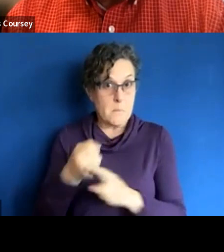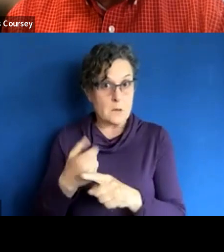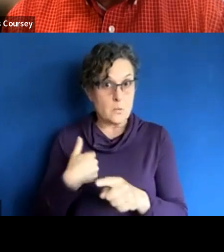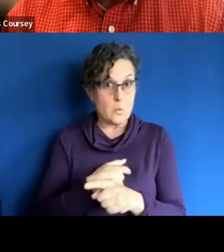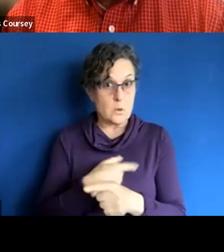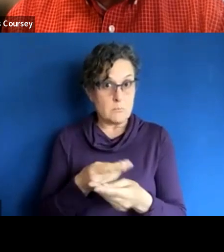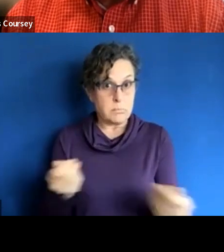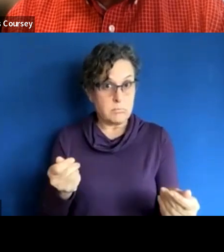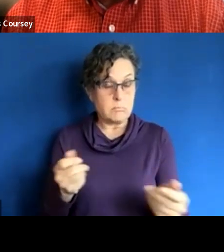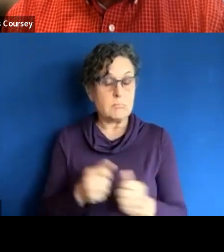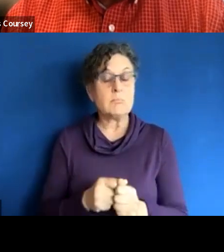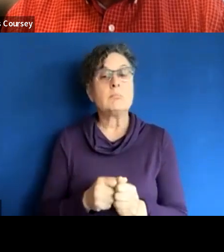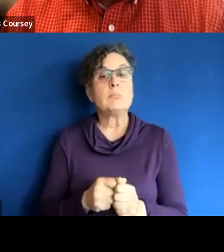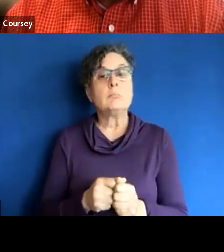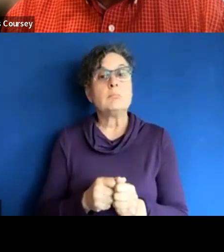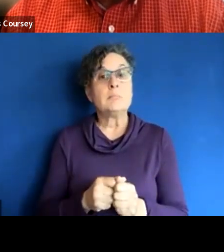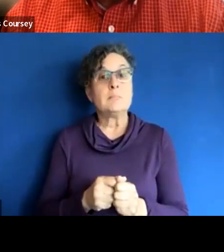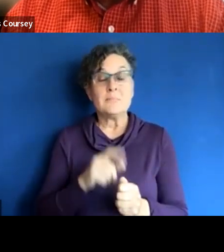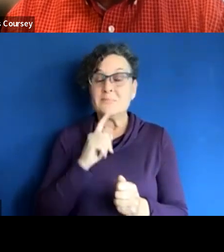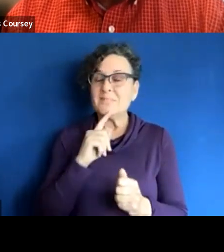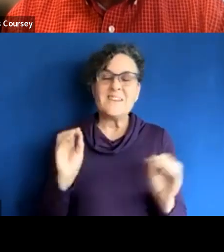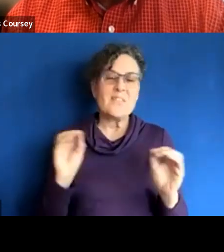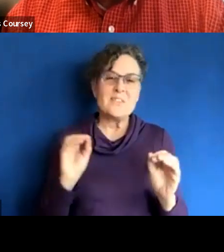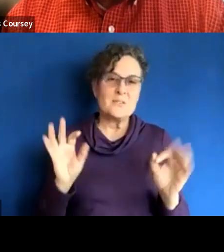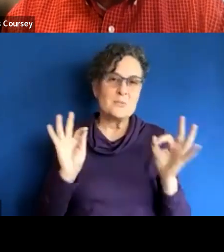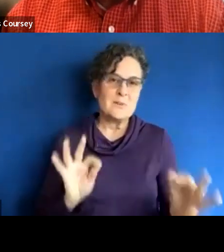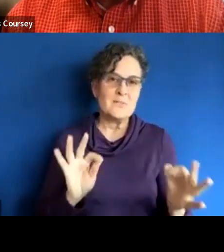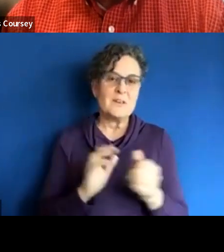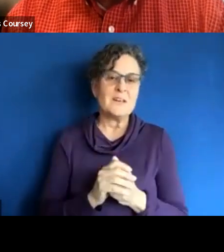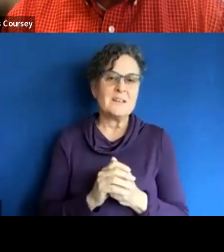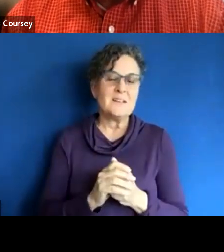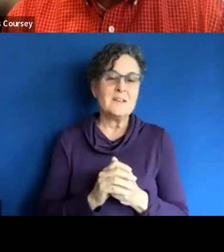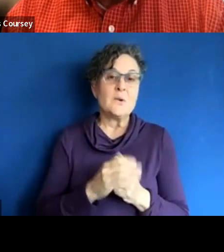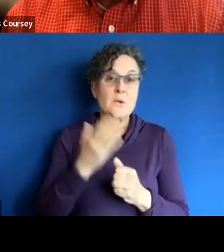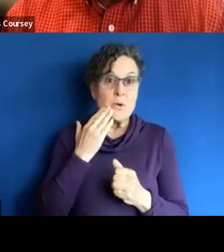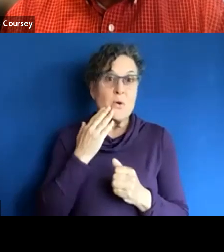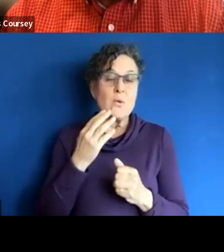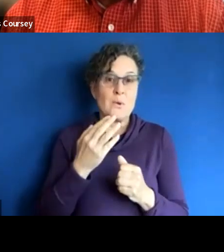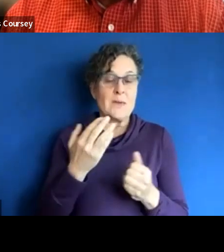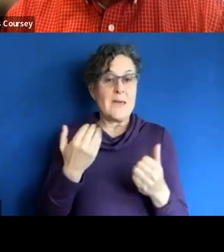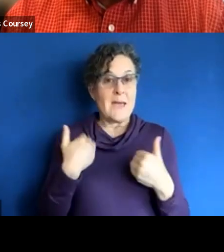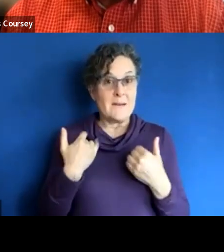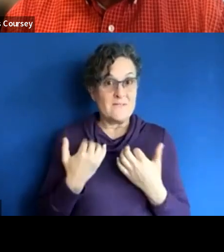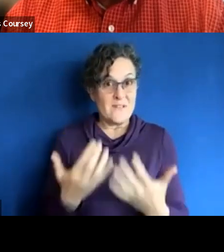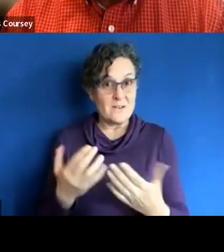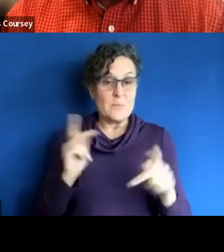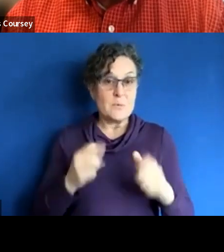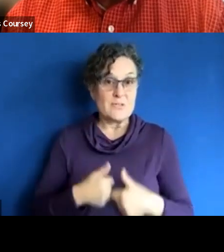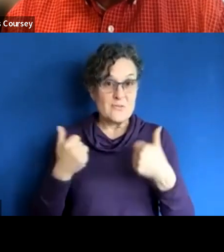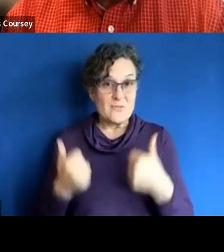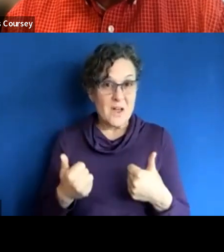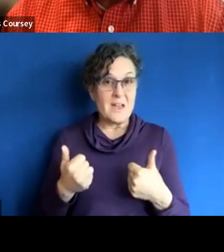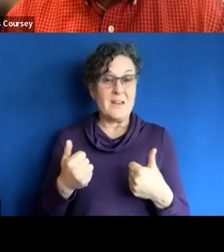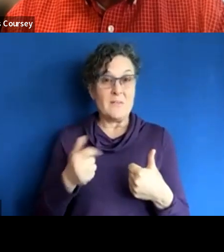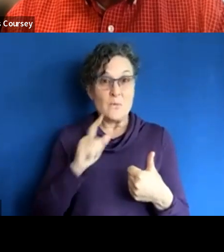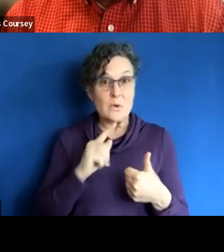community. Nothing's perfect. As we've learned from our fire survivors, the only true progress in this world is imperfect, relentless progress.